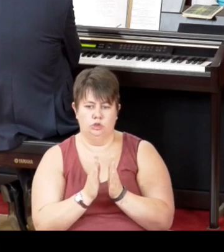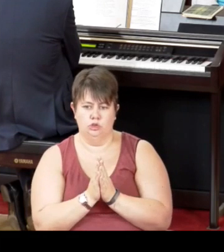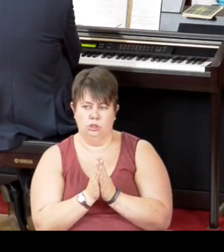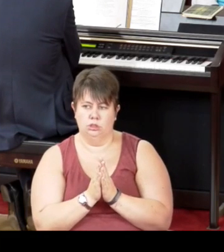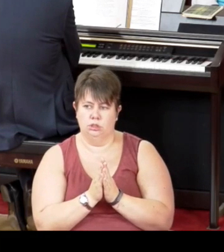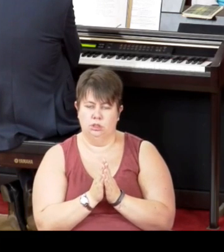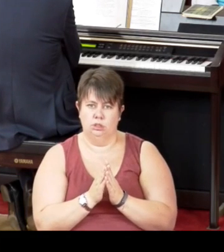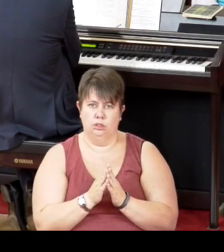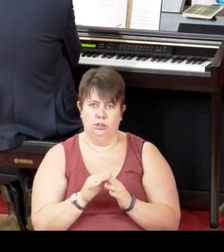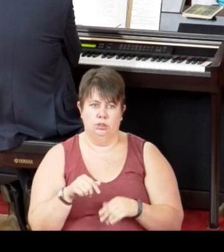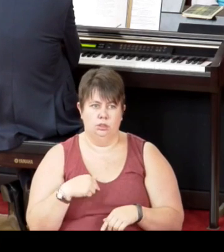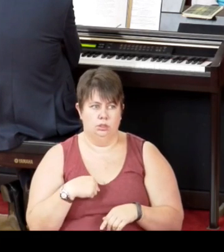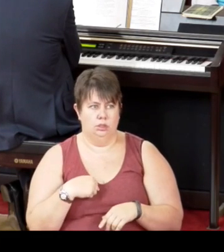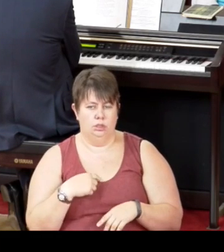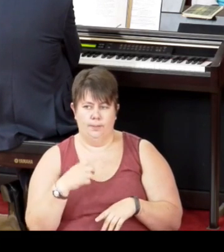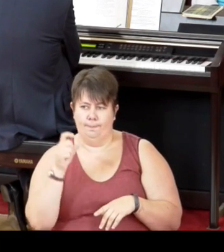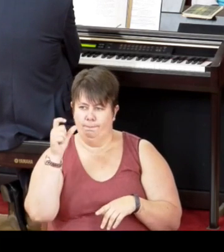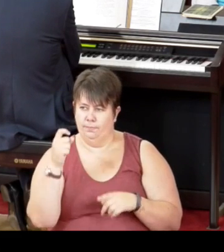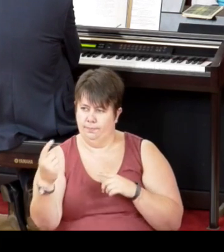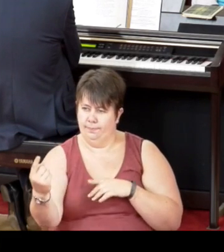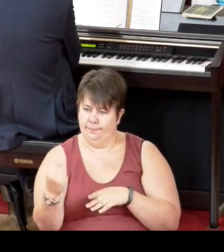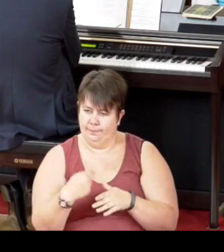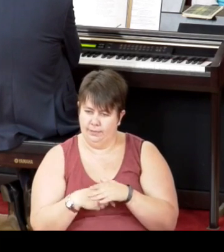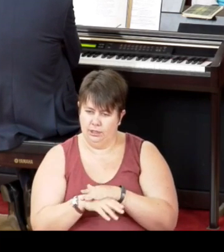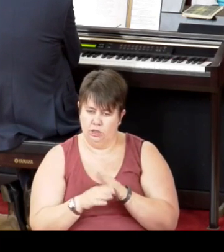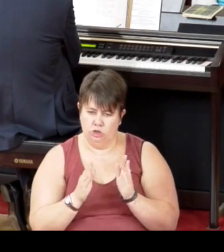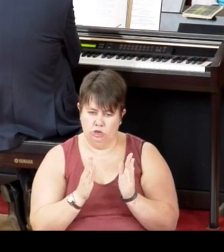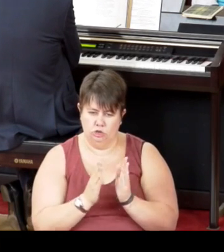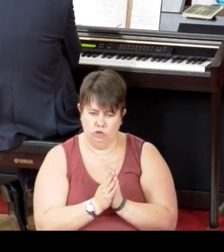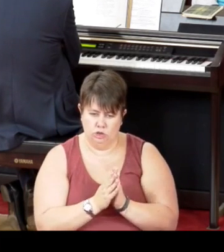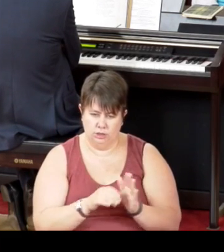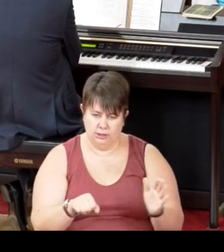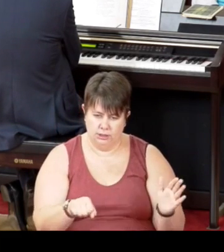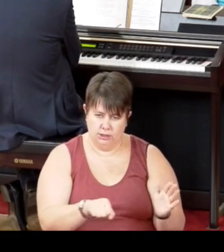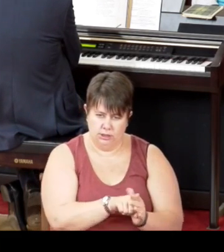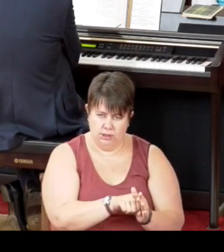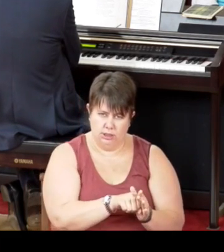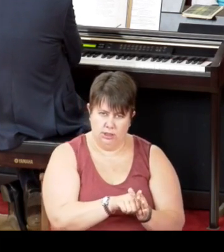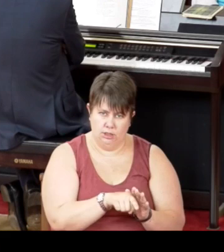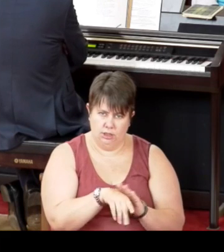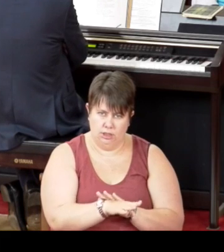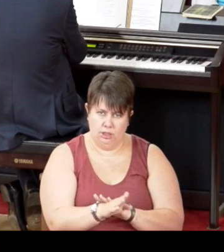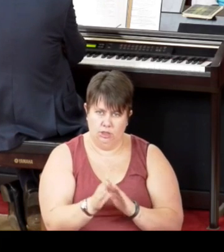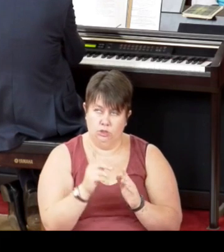that someone would enter a church and commit an act of violence.